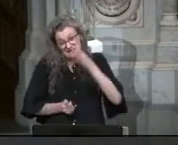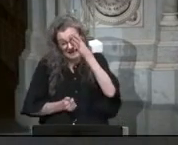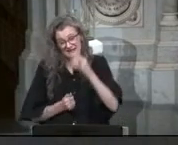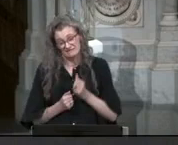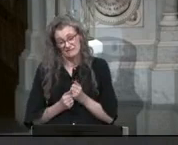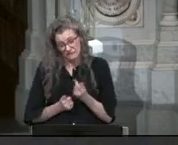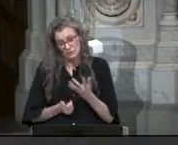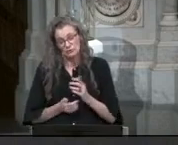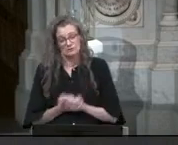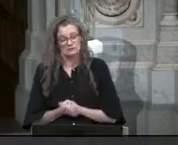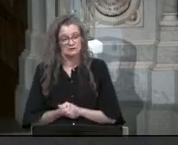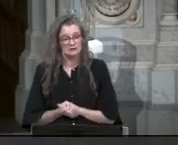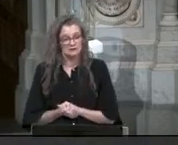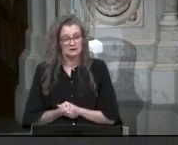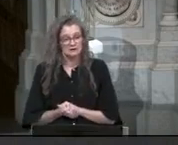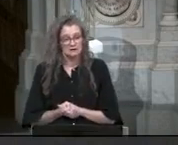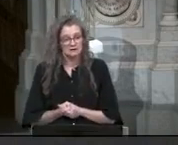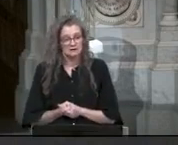But